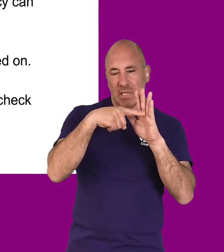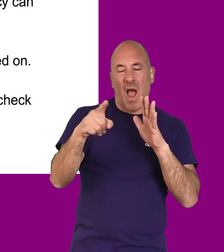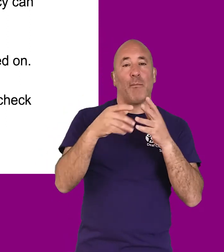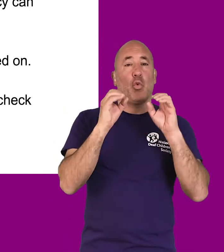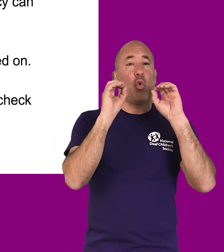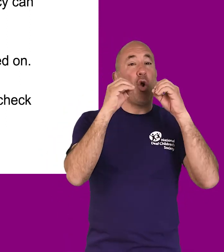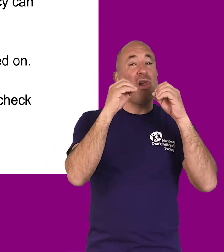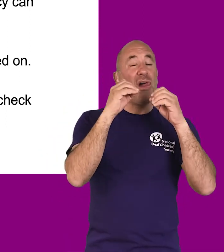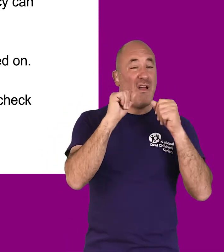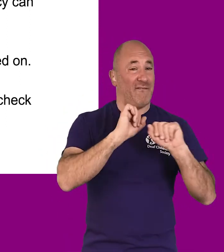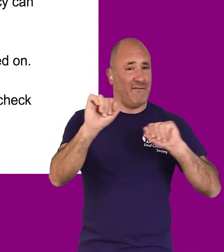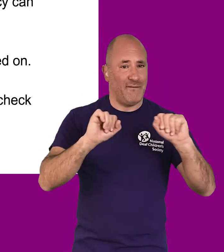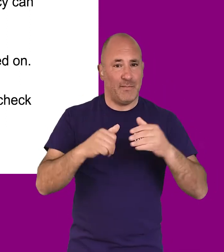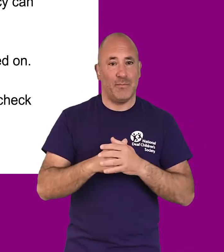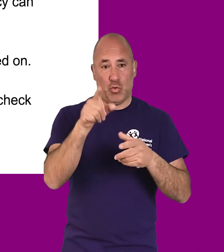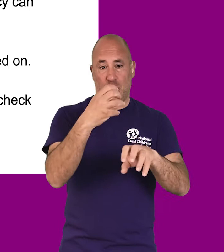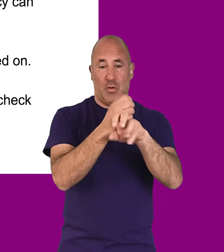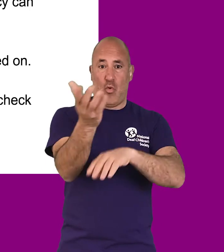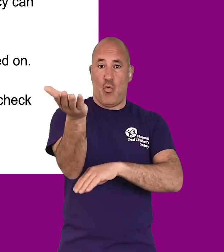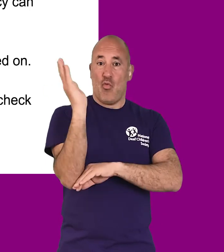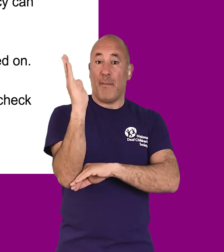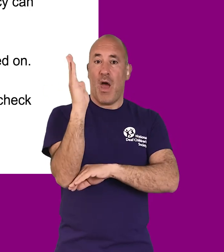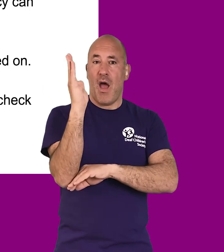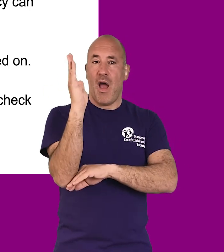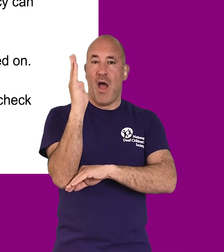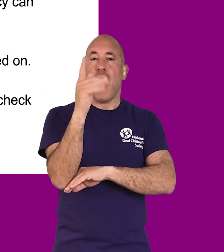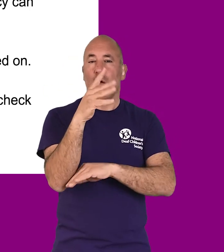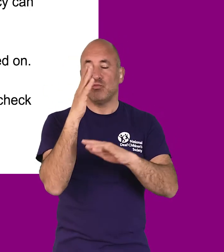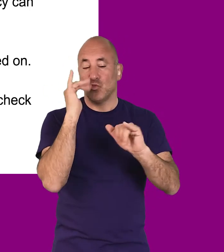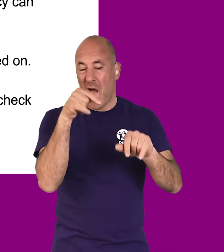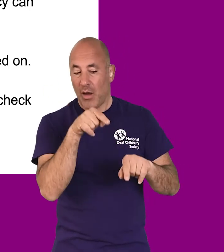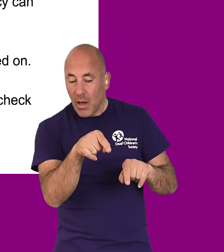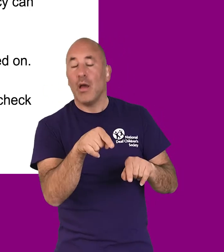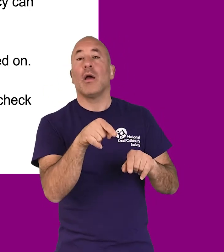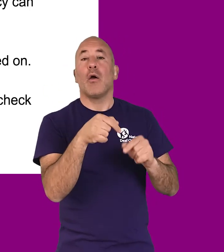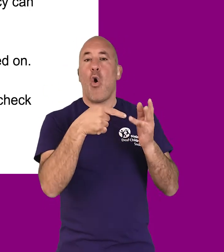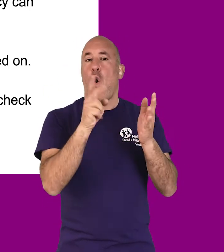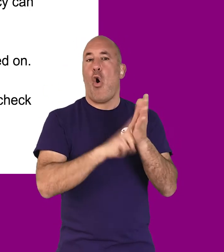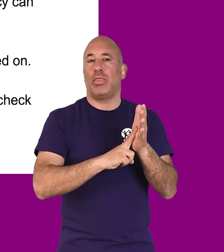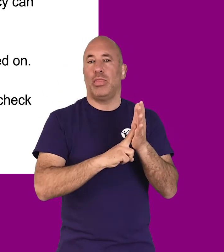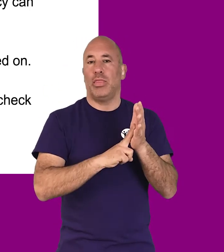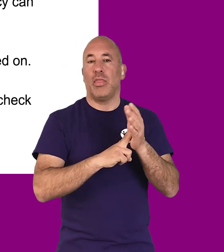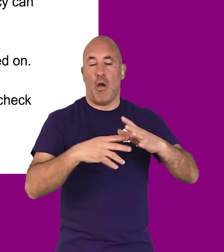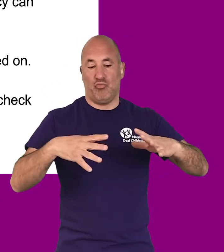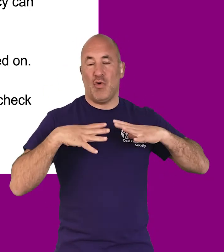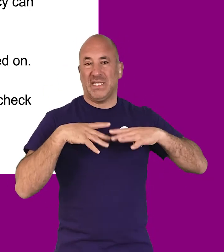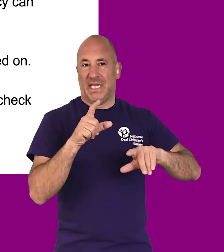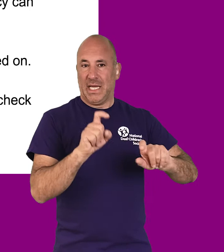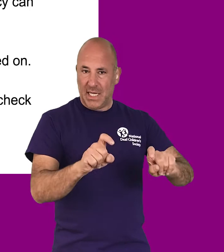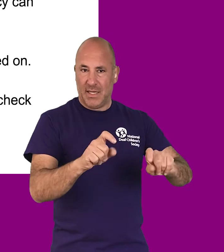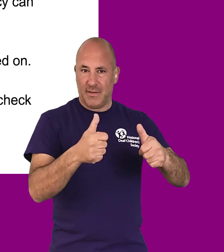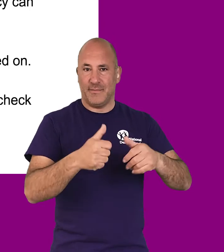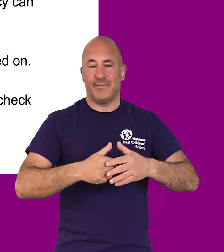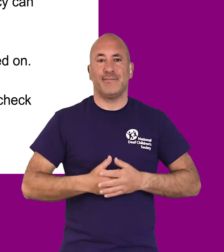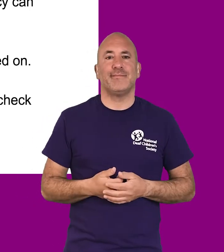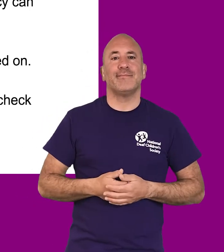Skype, and Google. If you're delivering a webinar, then you need to make sure this function is switched